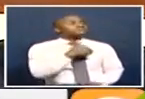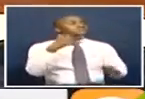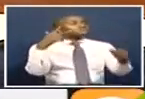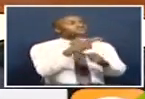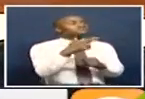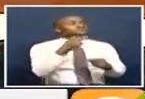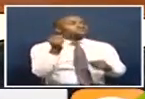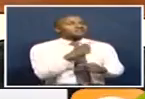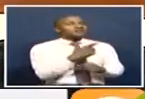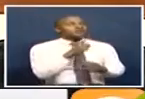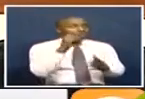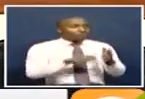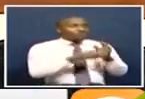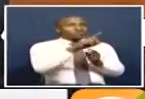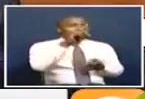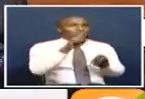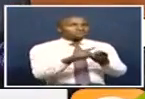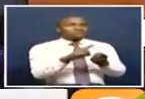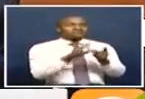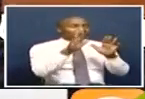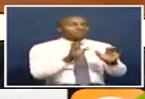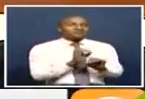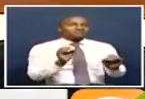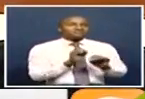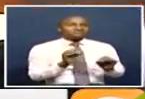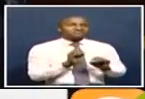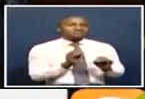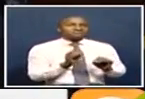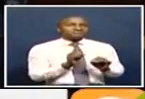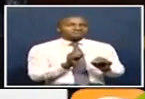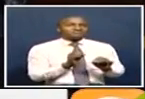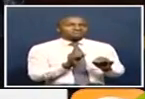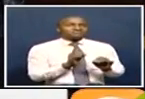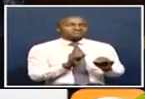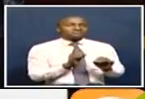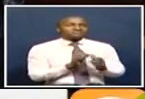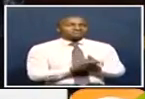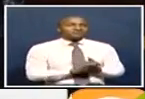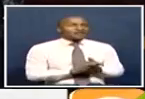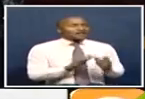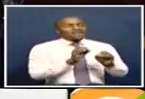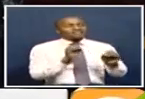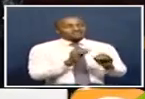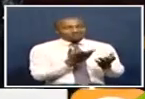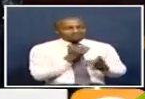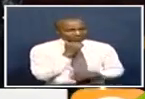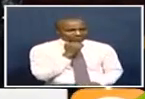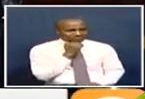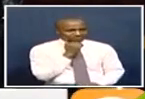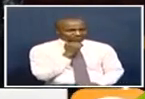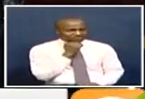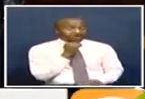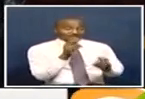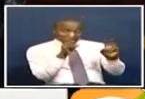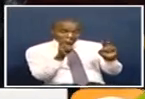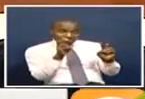And what he has slashed is insignificant. Yeah, 200,000 here, 200,000 there. Yeah, hopeless. It's nothing. You know, issues